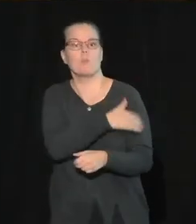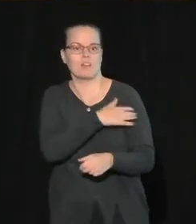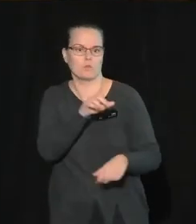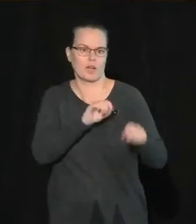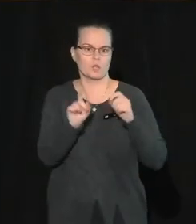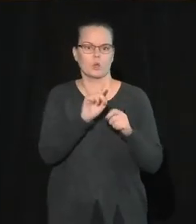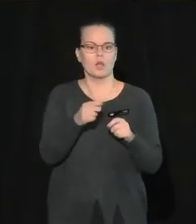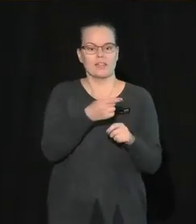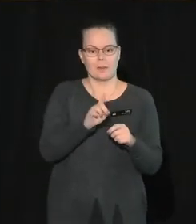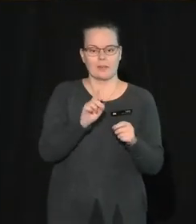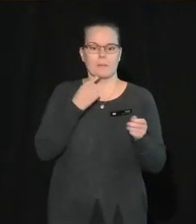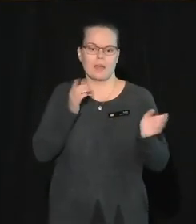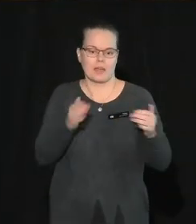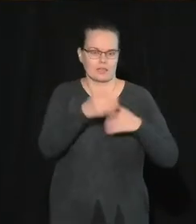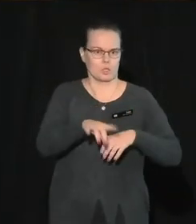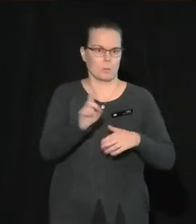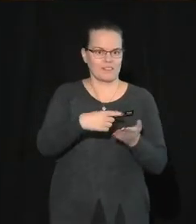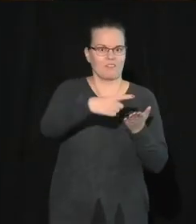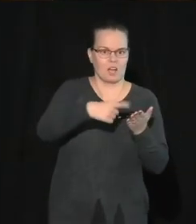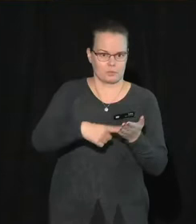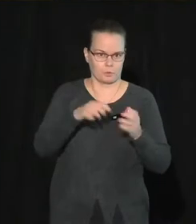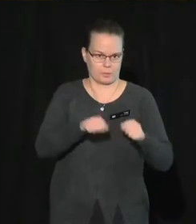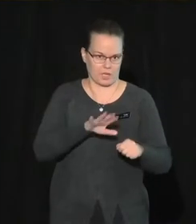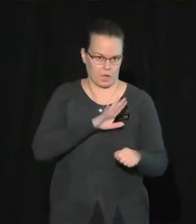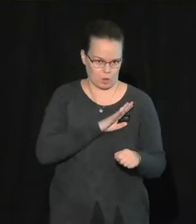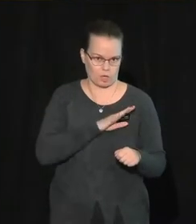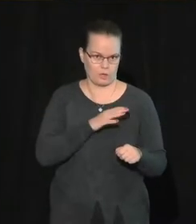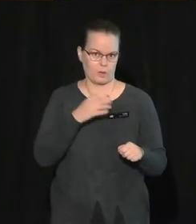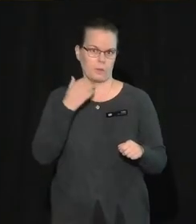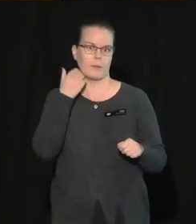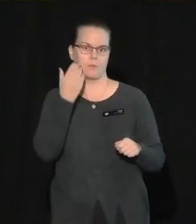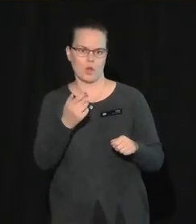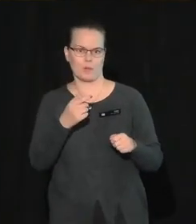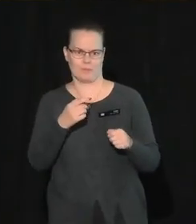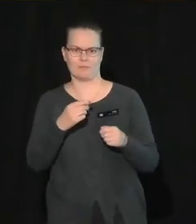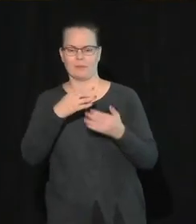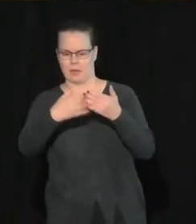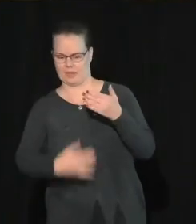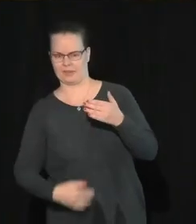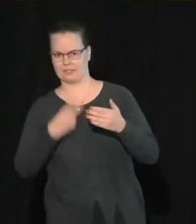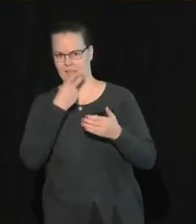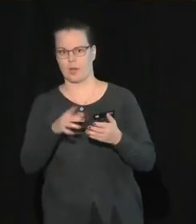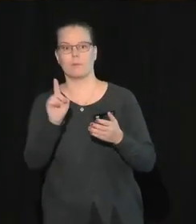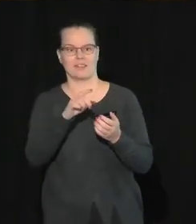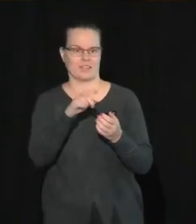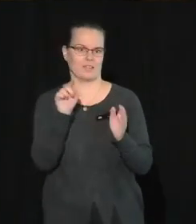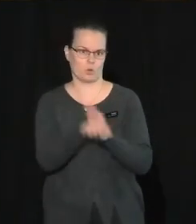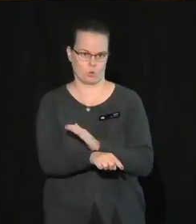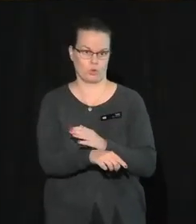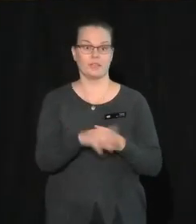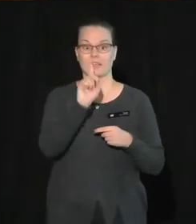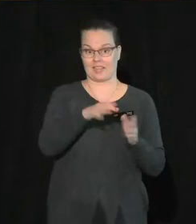ICT component in those products and services. I will explain them, I will list them in a minute. This is the first